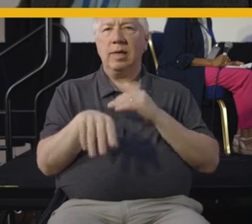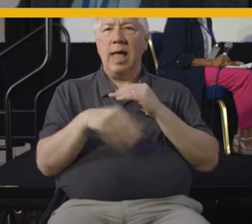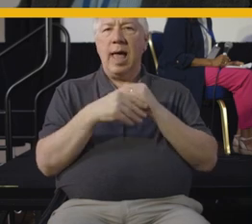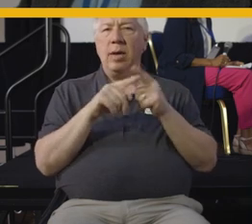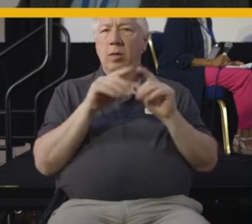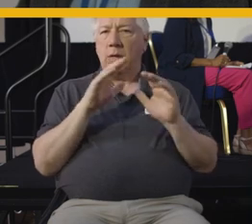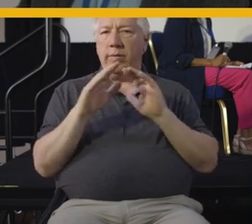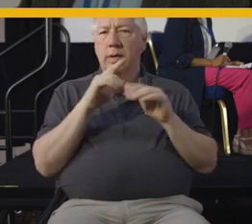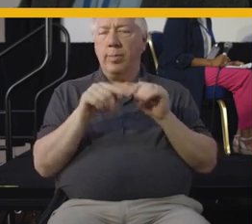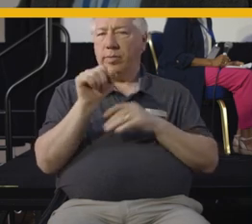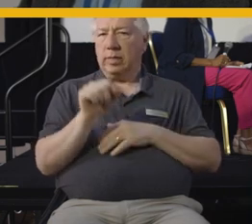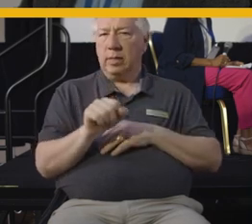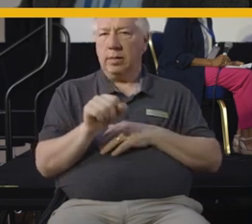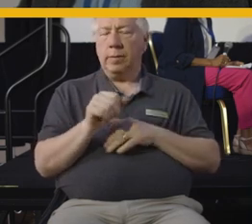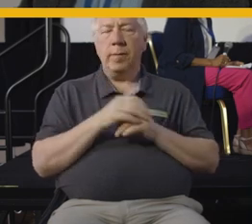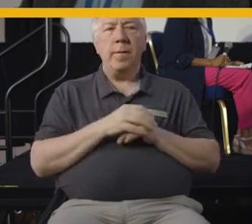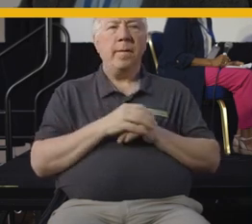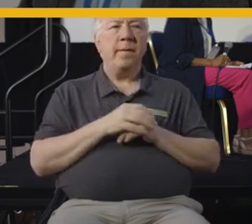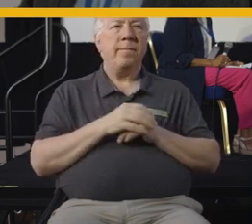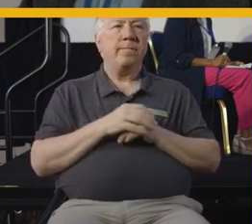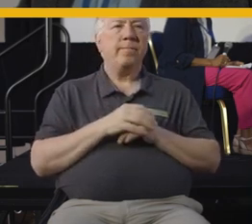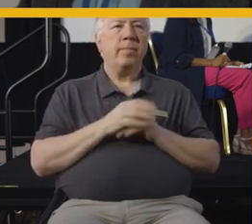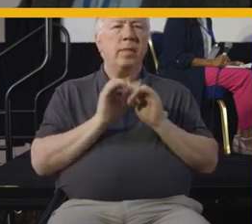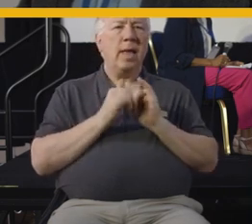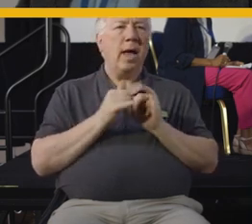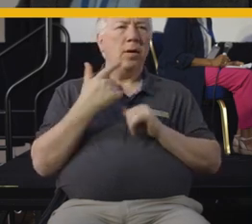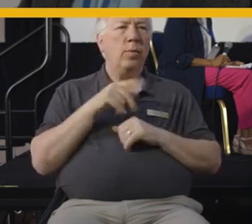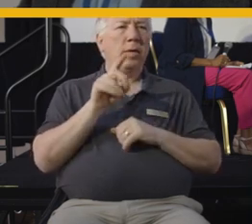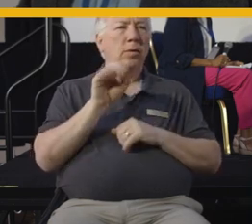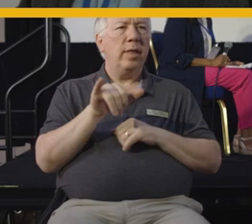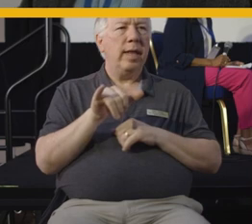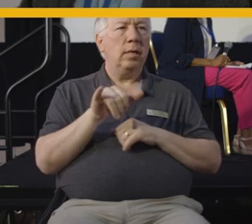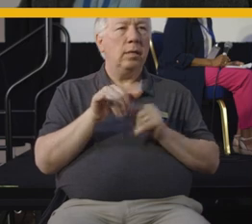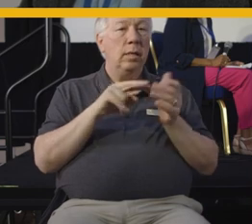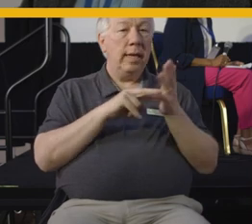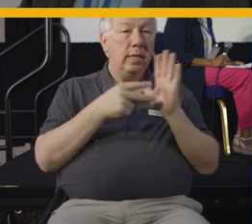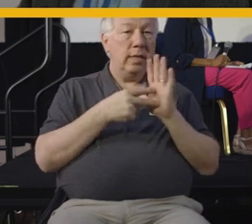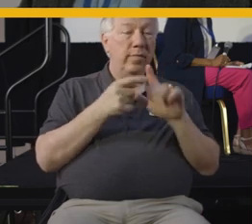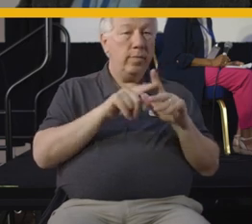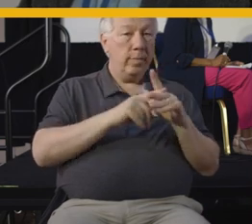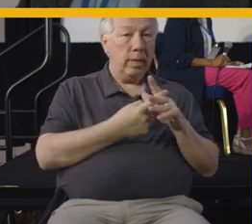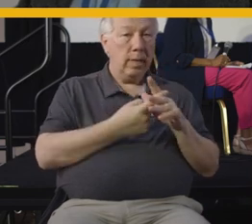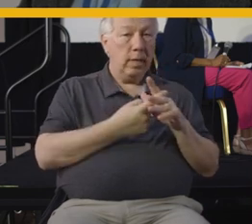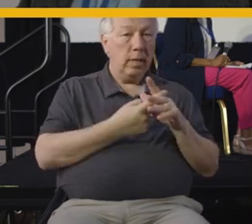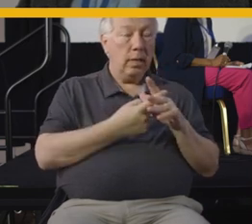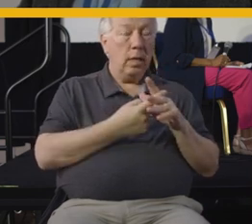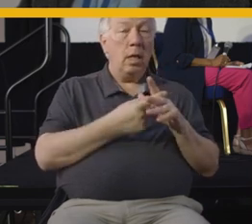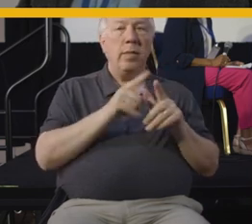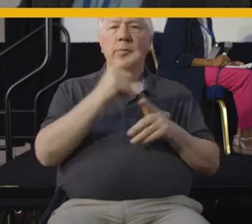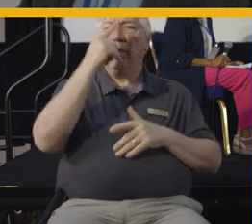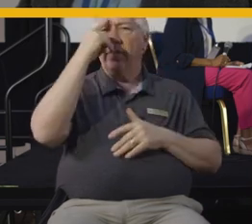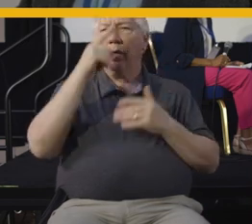the conversation about the South, and how do we do it? We do it intentionally from the beginning so that we're